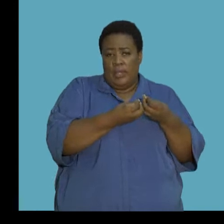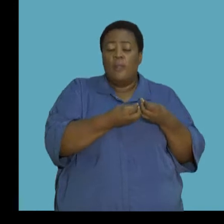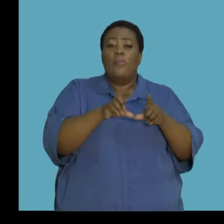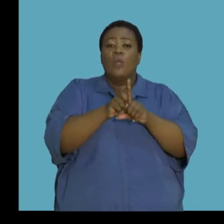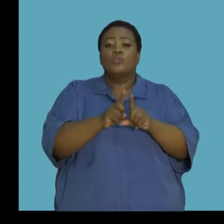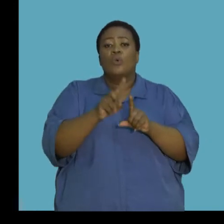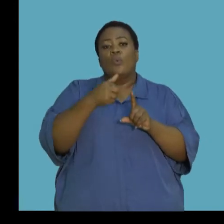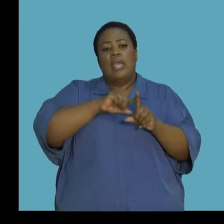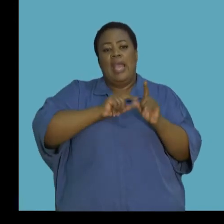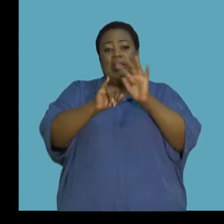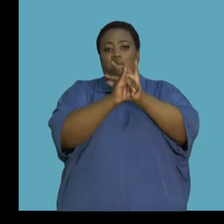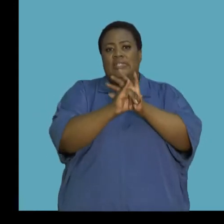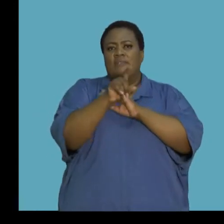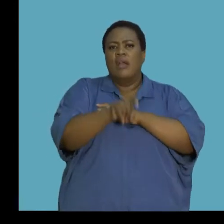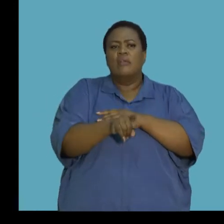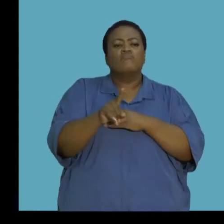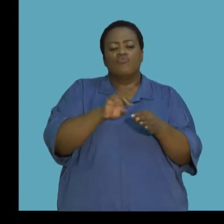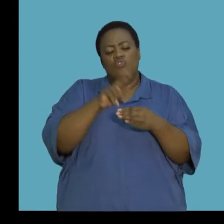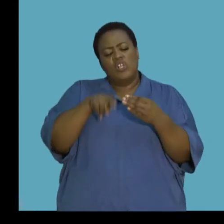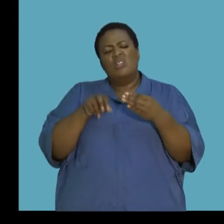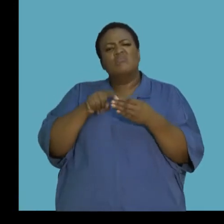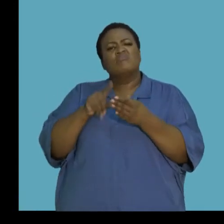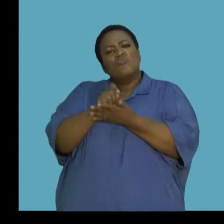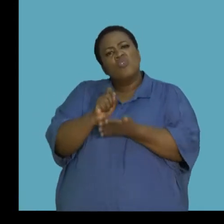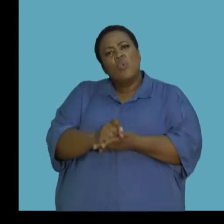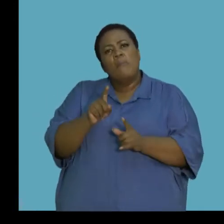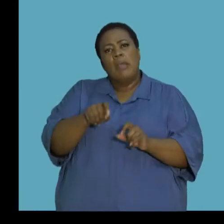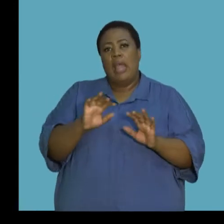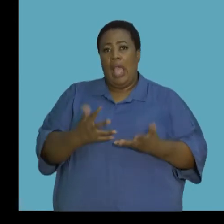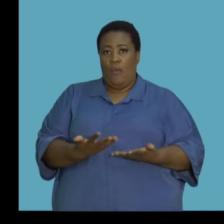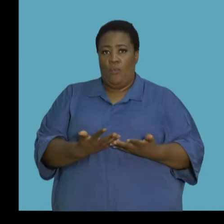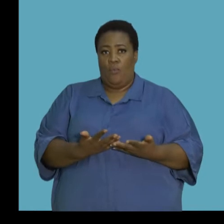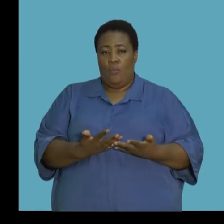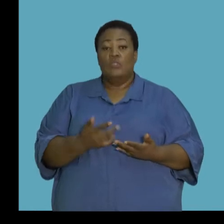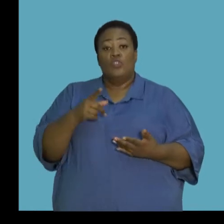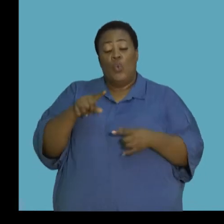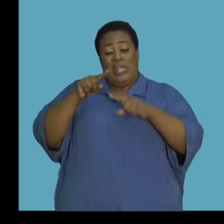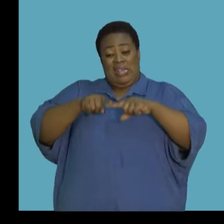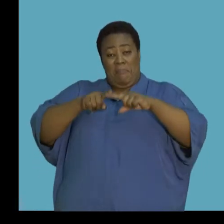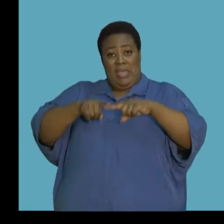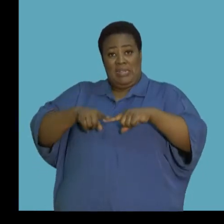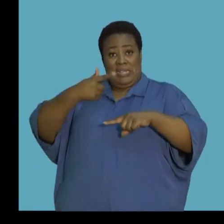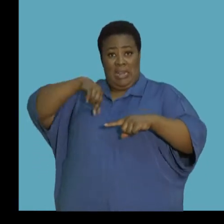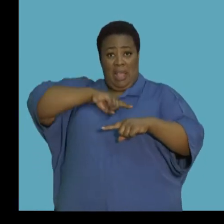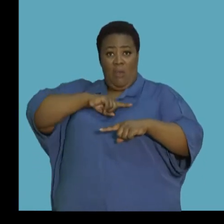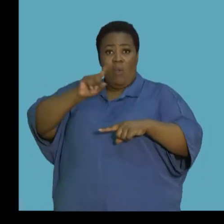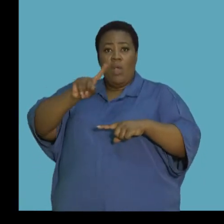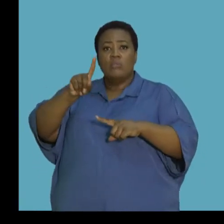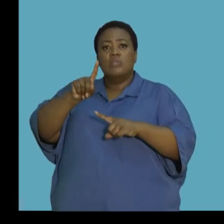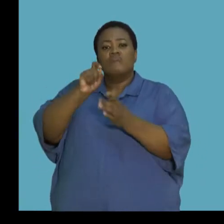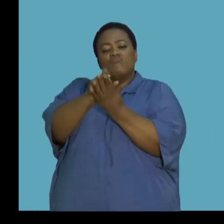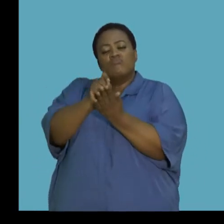variable. We also need to identify how do we record results. And so what is our dependent variable in this?